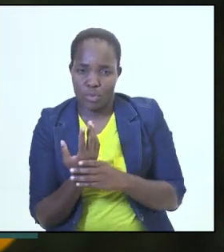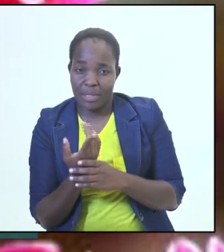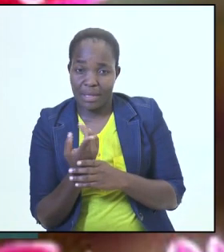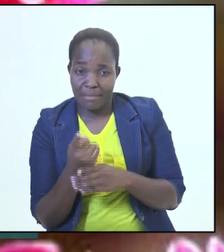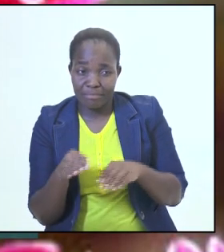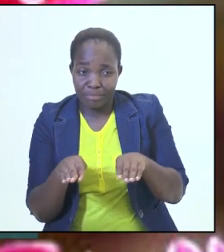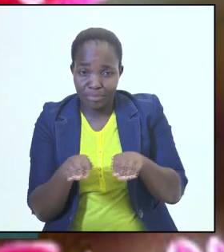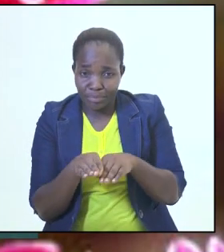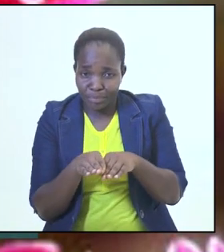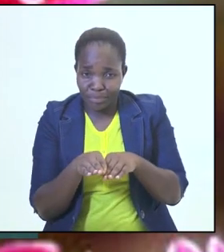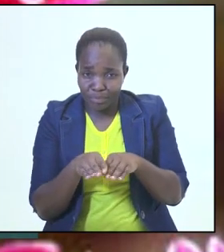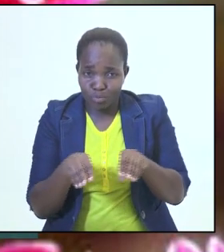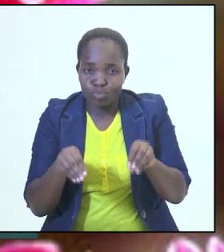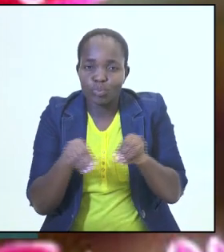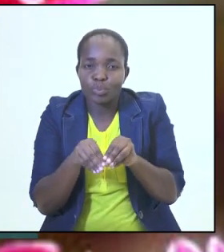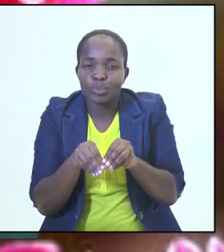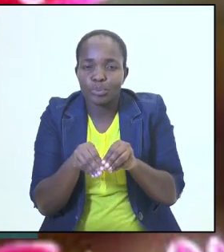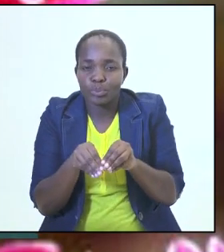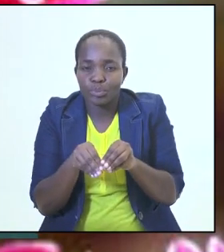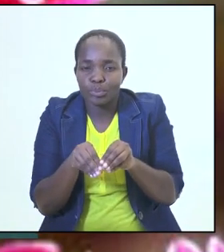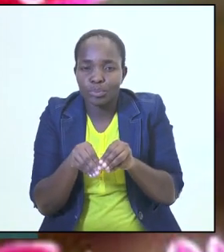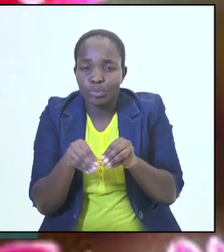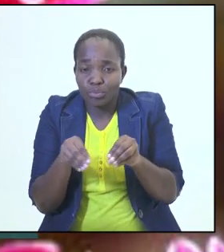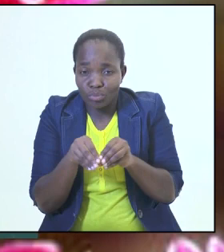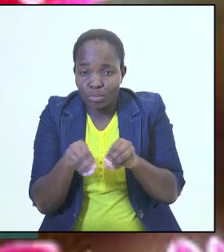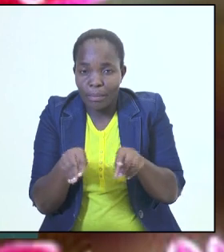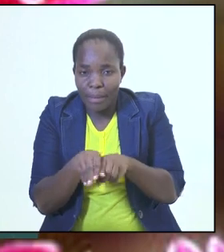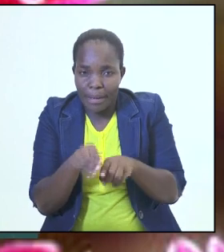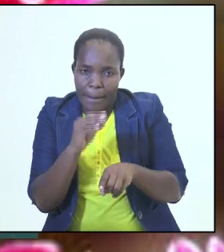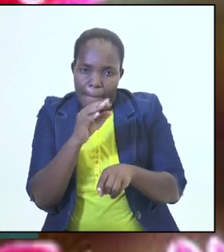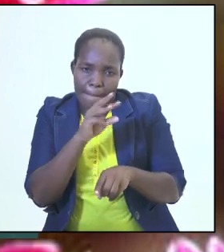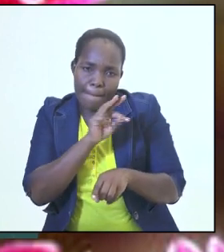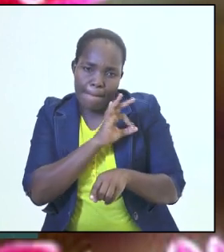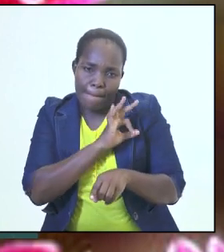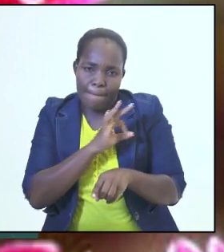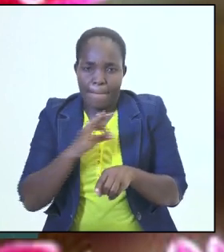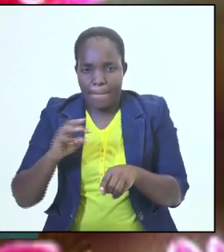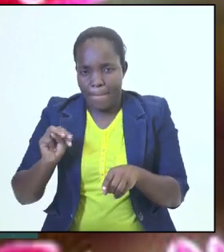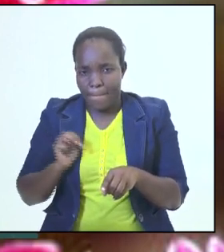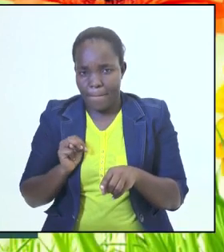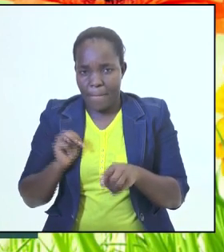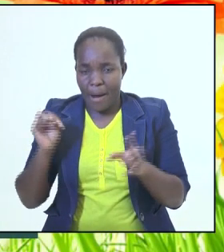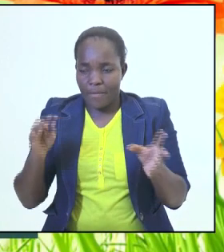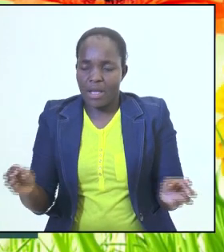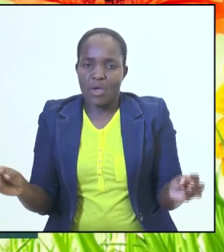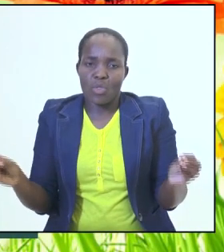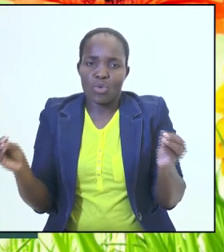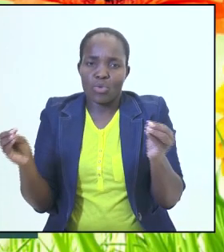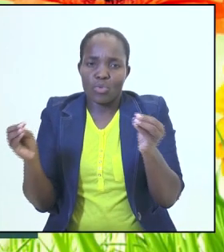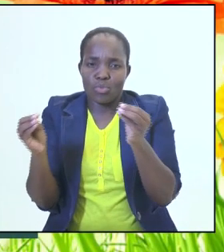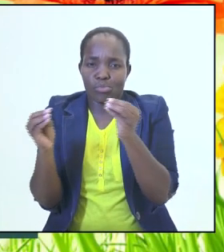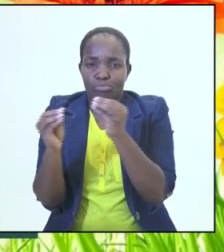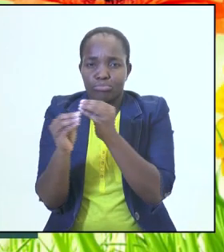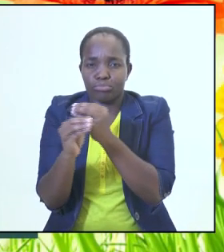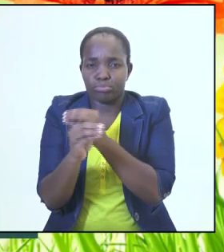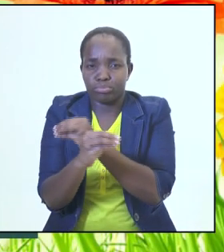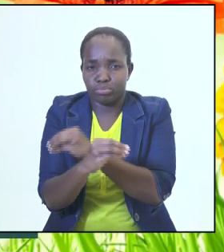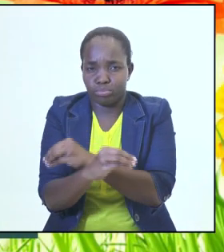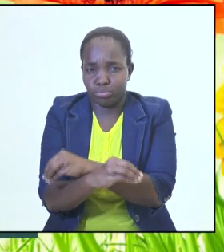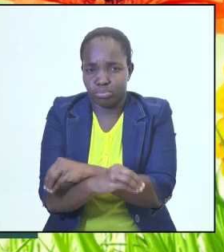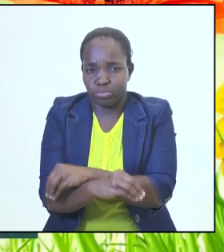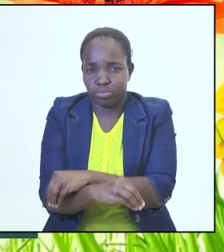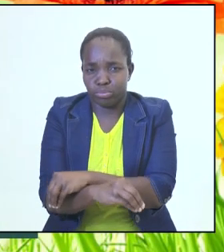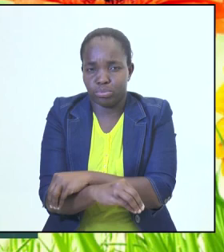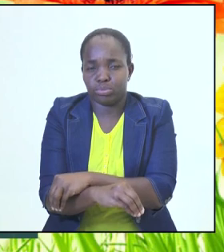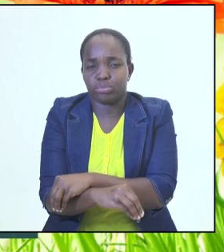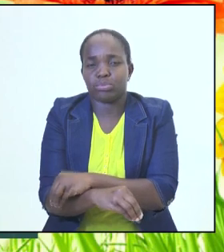organs. Flowers produce male and female gametes, and the transfer of the male gametes to the female ovules